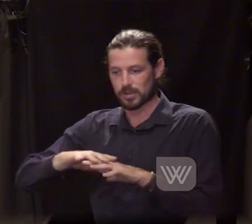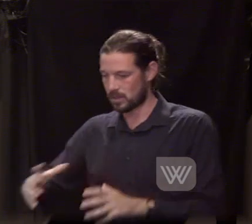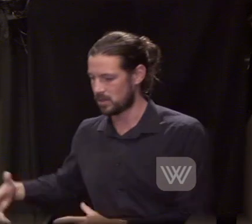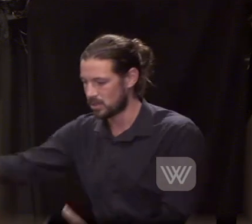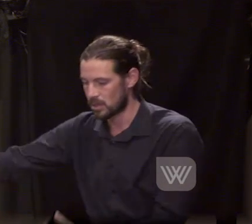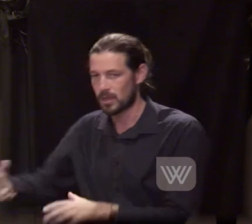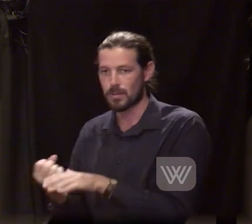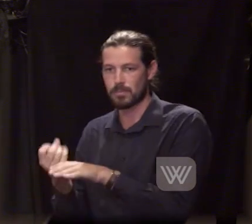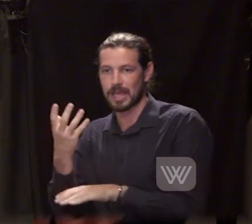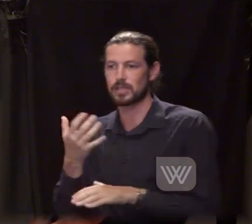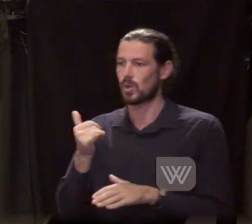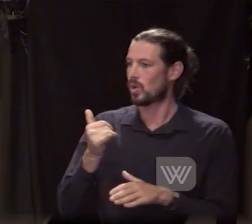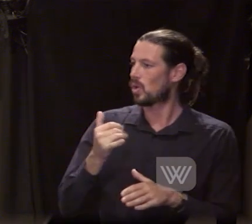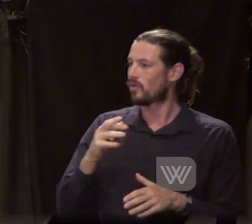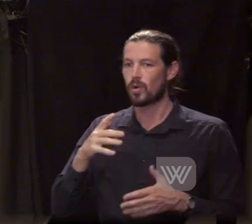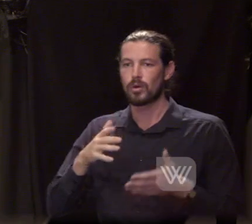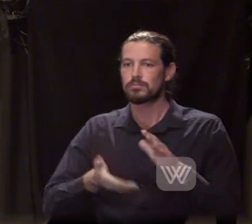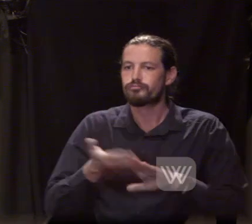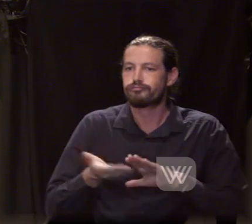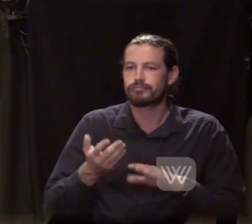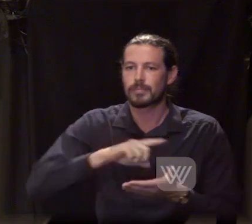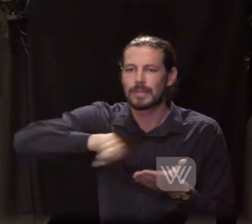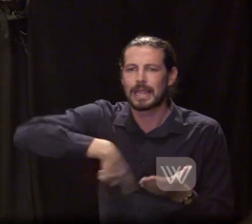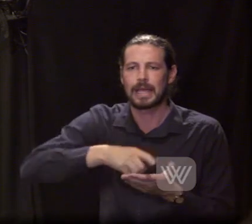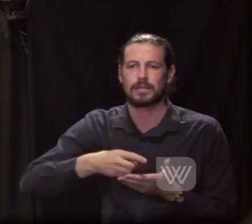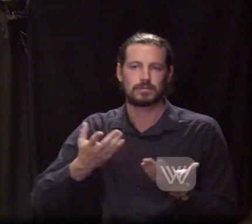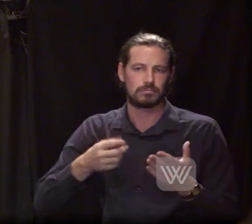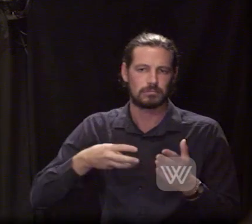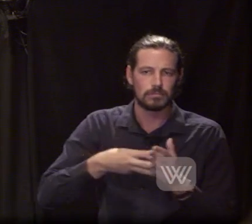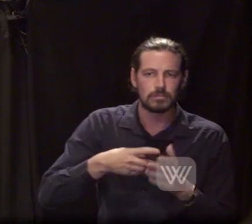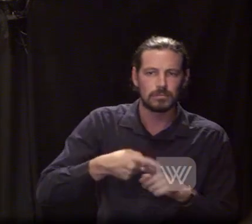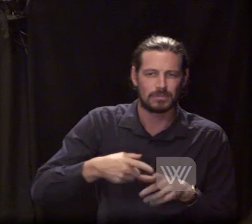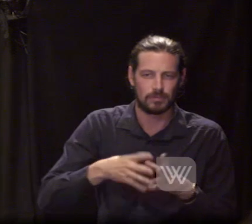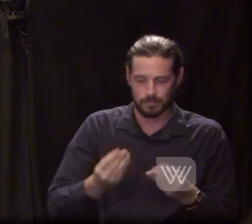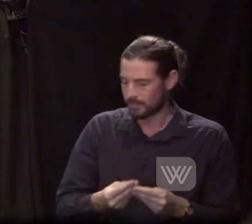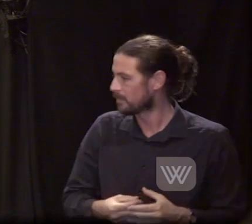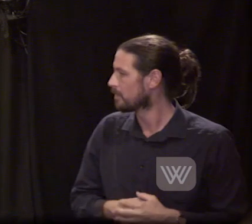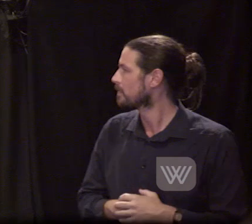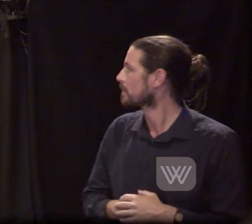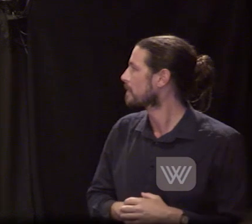mop water, washing dishes, stuff. So those kind of lessons,